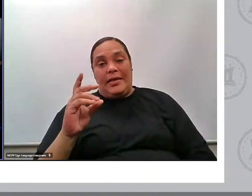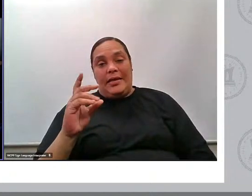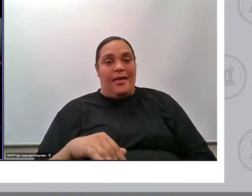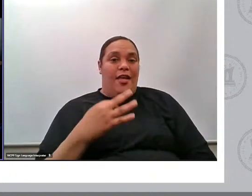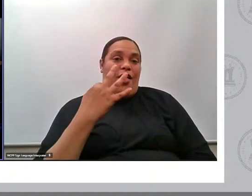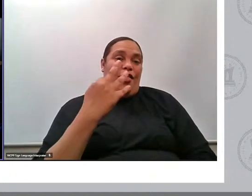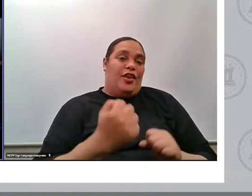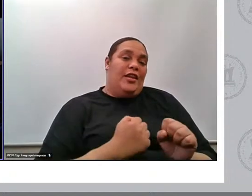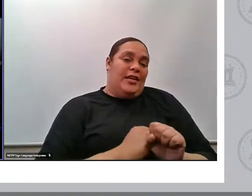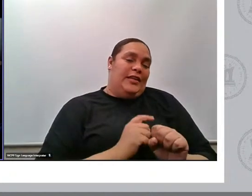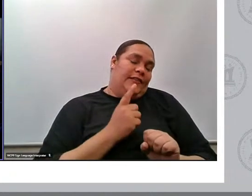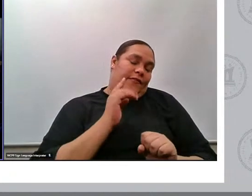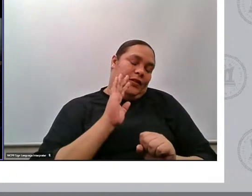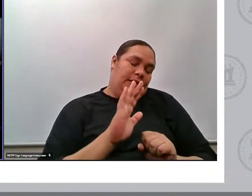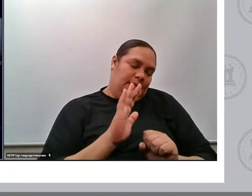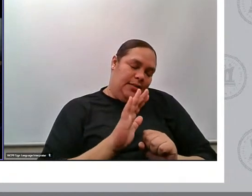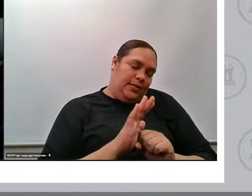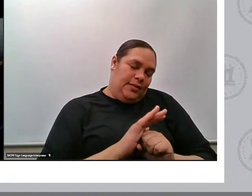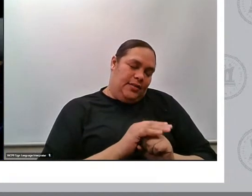3 years.